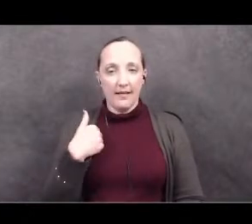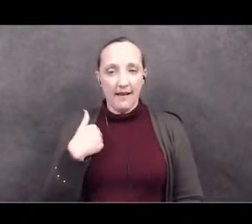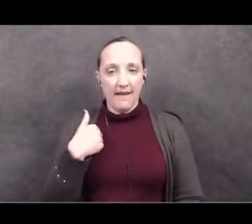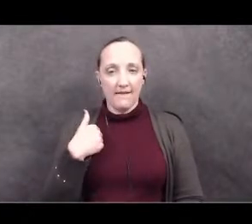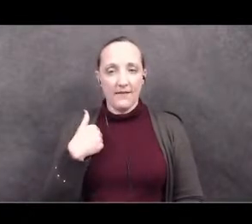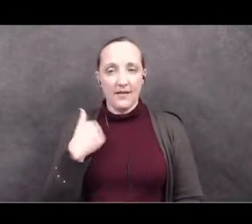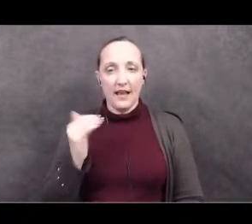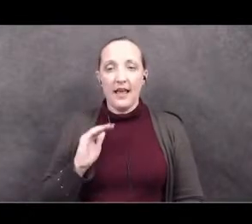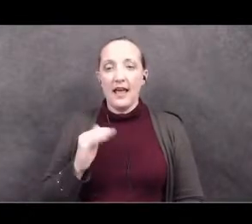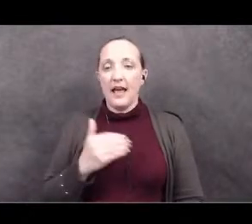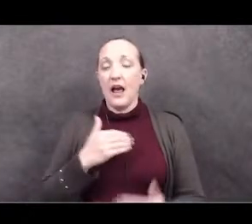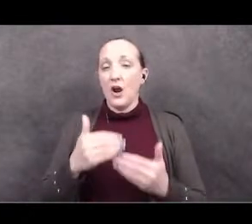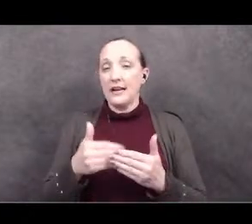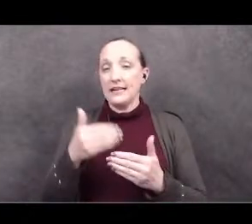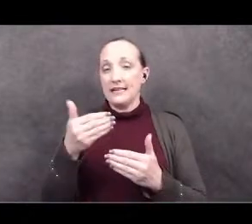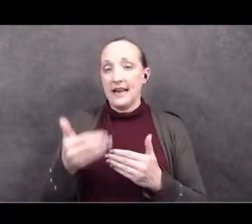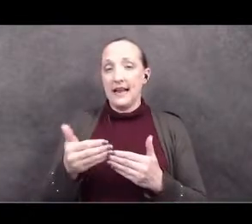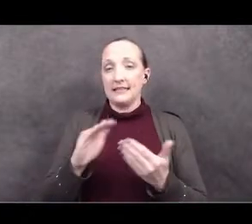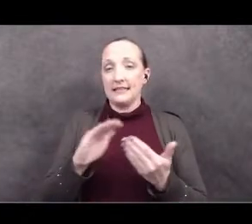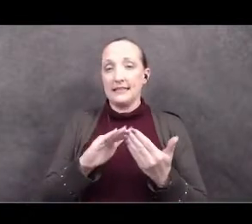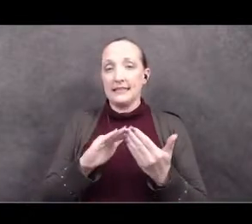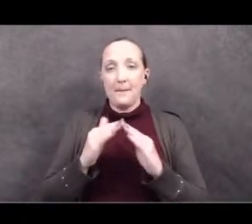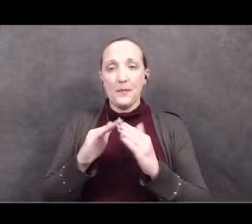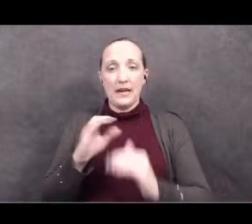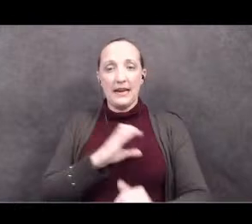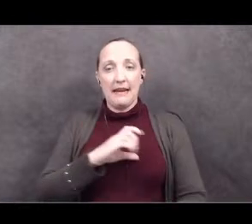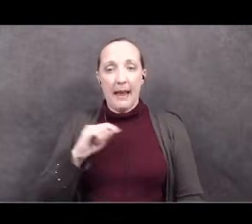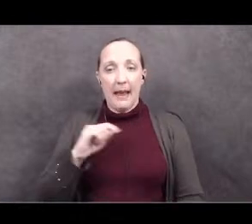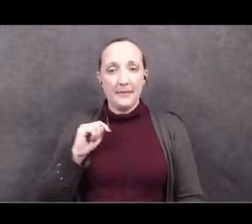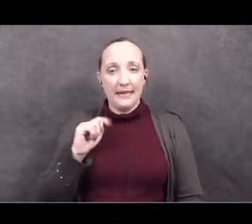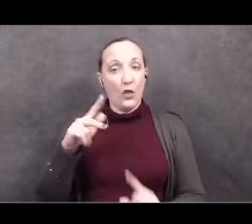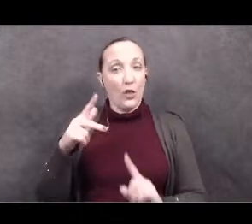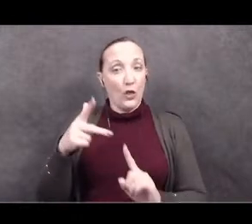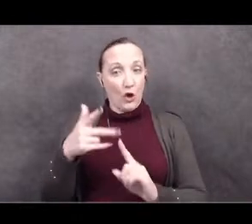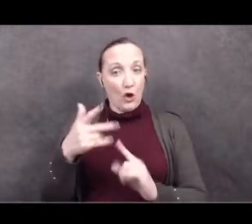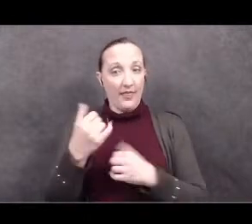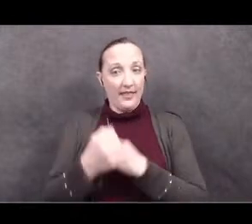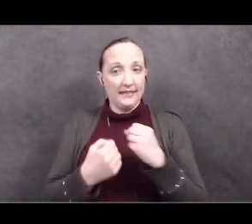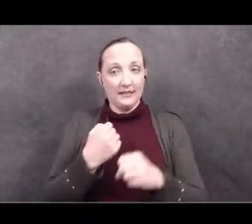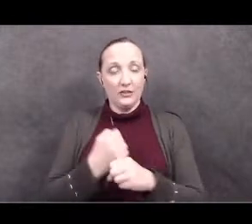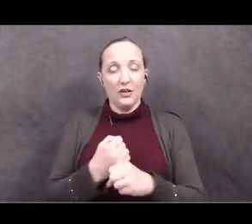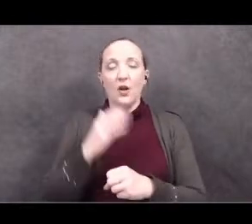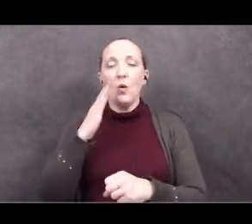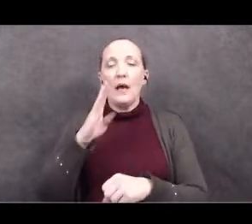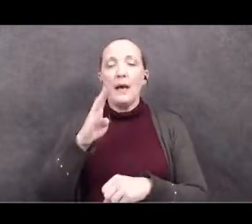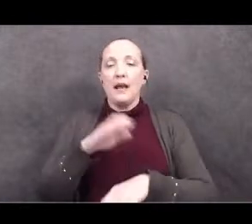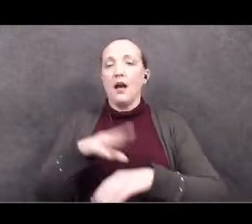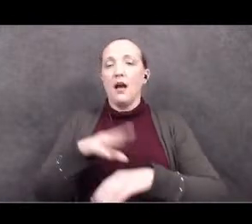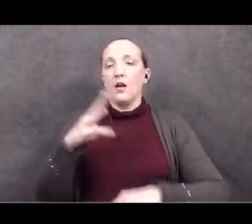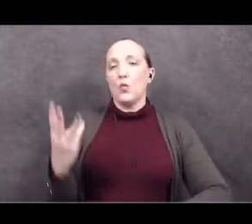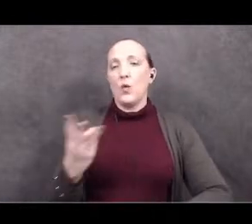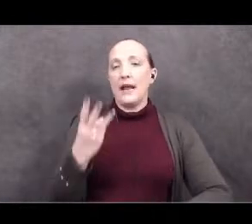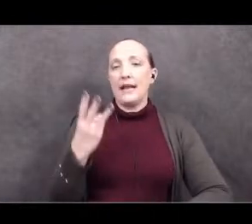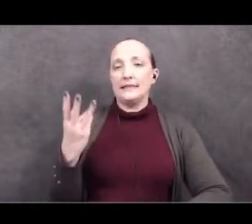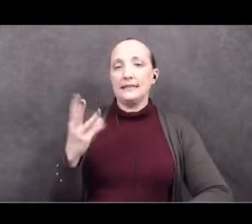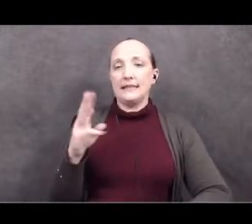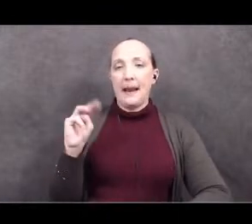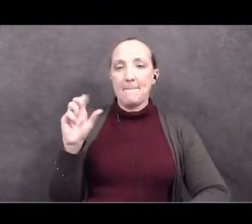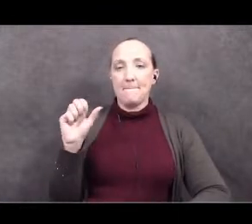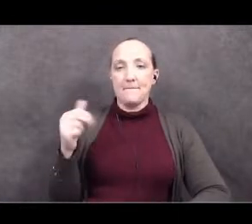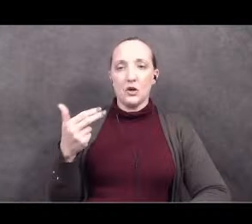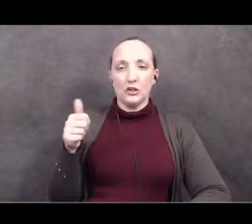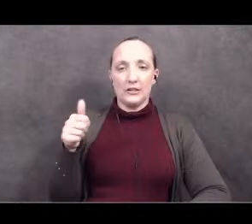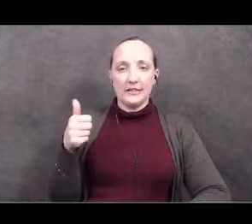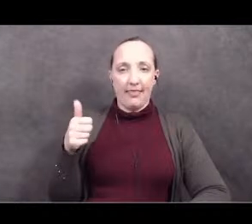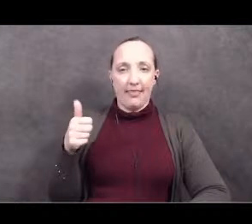our next Community cabinet uh third one for this school year uh is going to be on Wednesday March 10th uh again